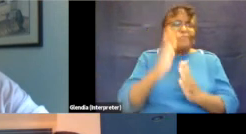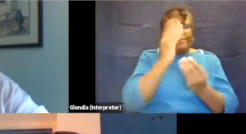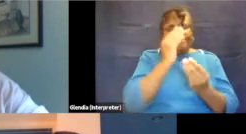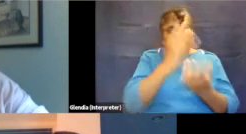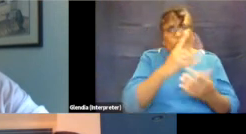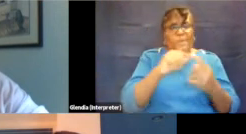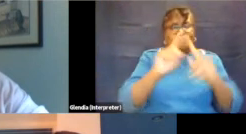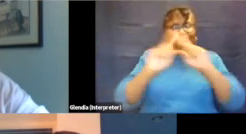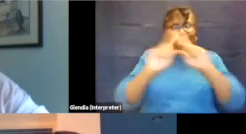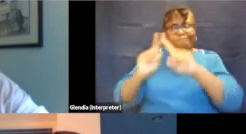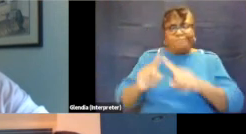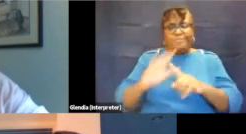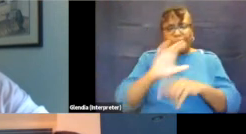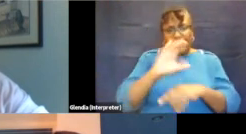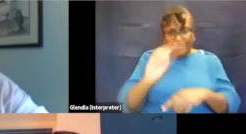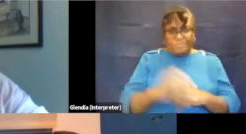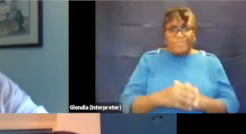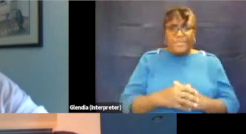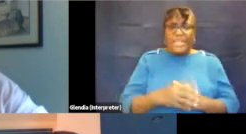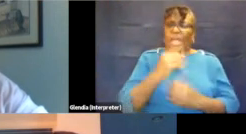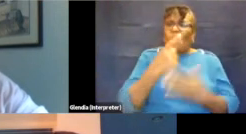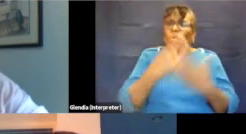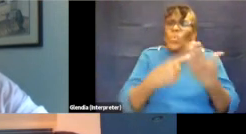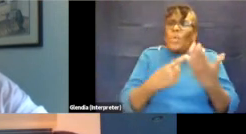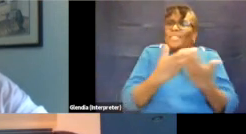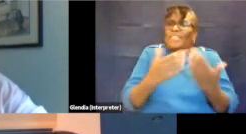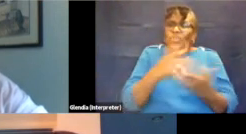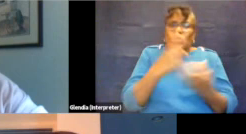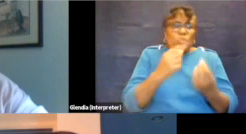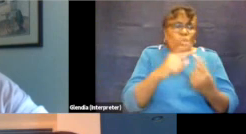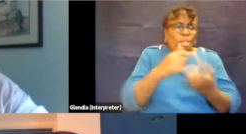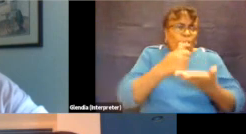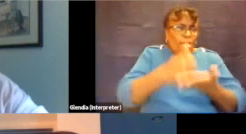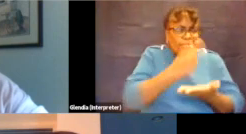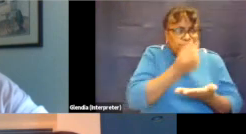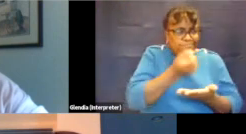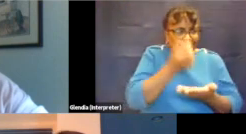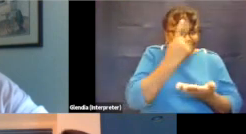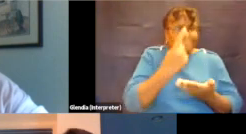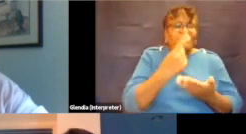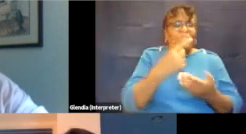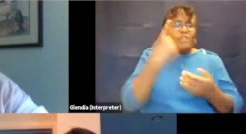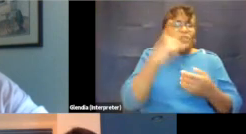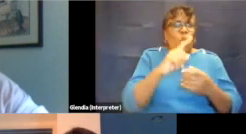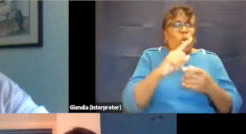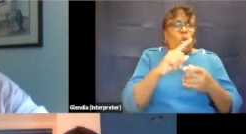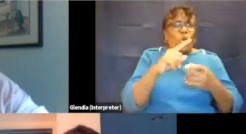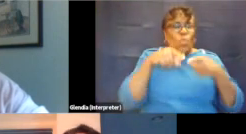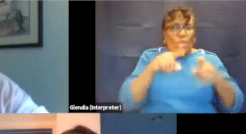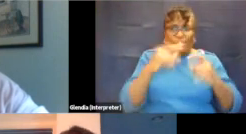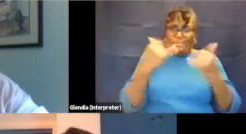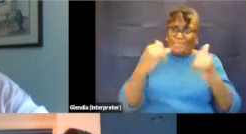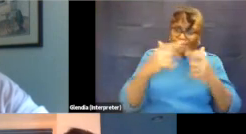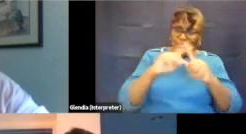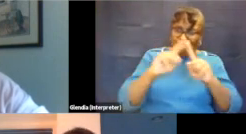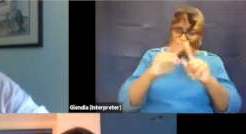are best for communicating during practices and games? A lot of times it depends on the sport, but visual cues are usually best to have in place. And a lot of times a